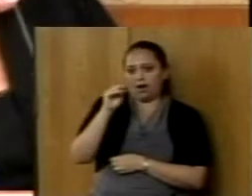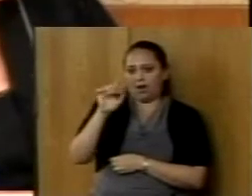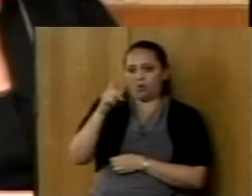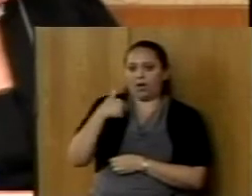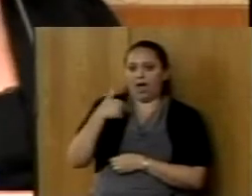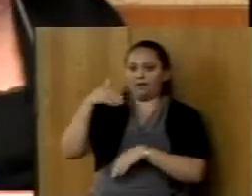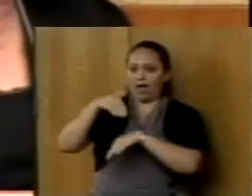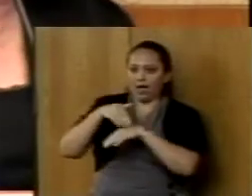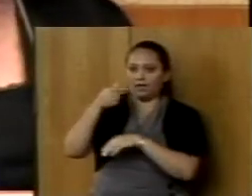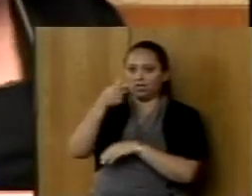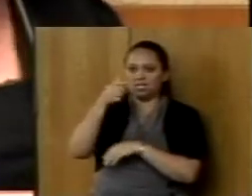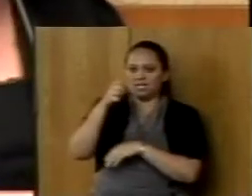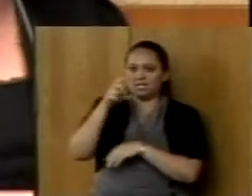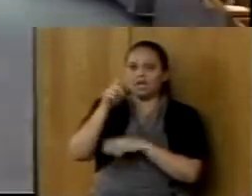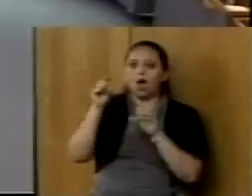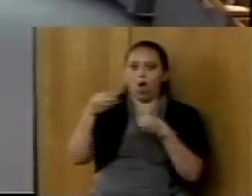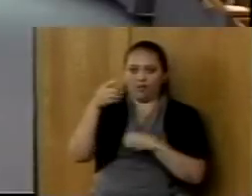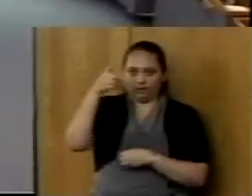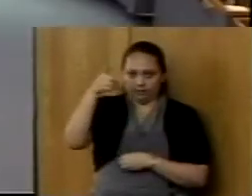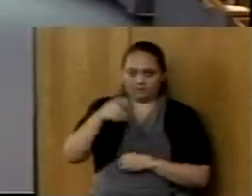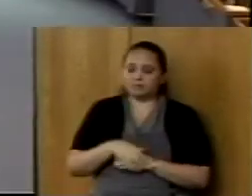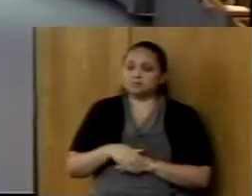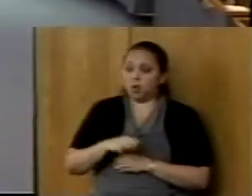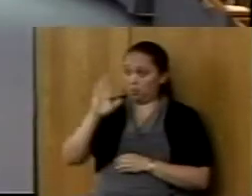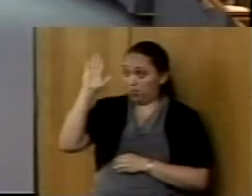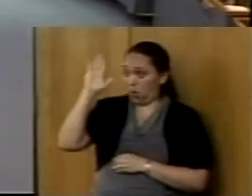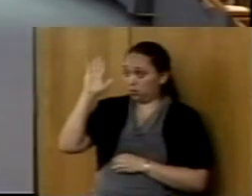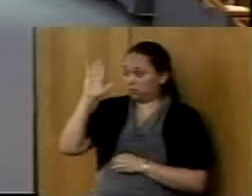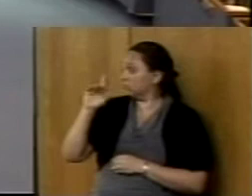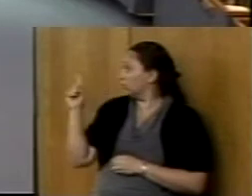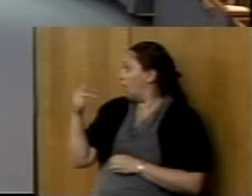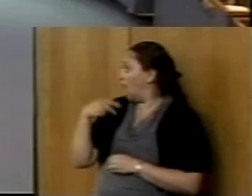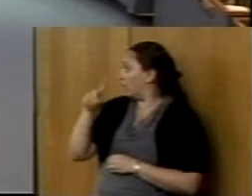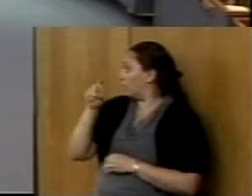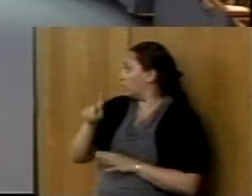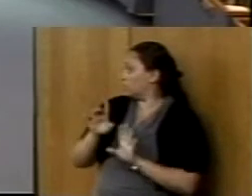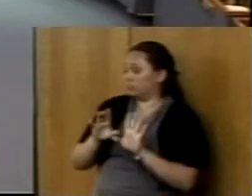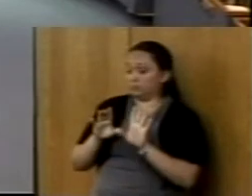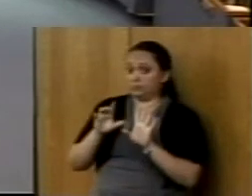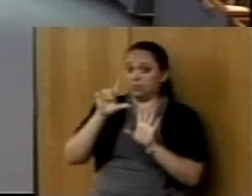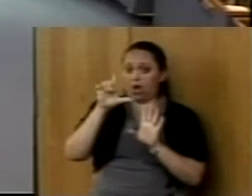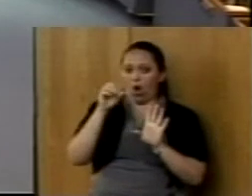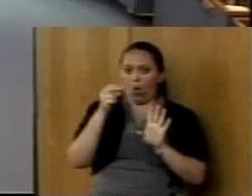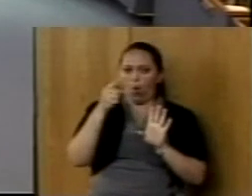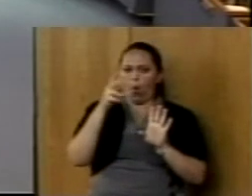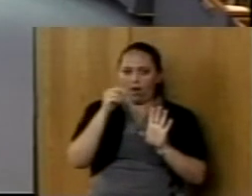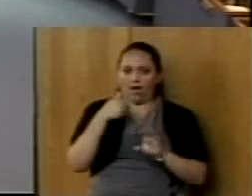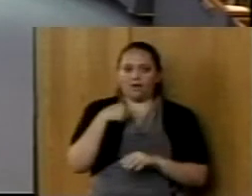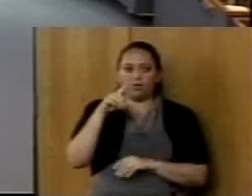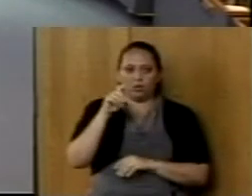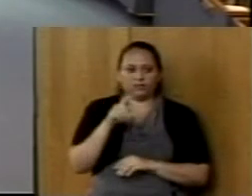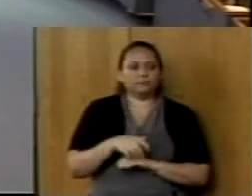office. Very good. Thank you. Any other questions or comments from the board? I had a question. I have several questions.